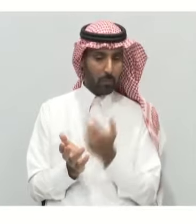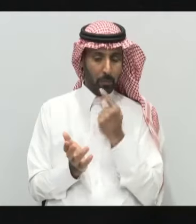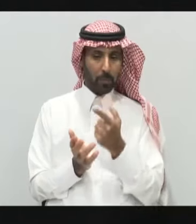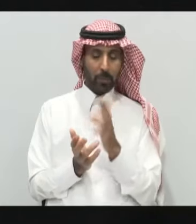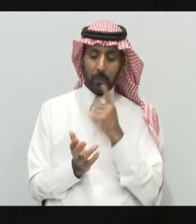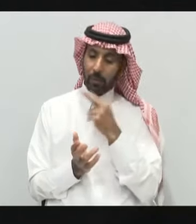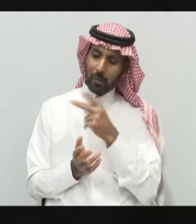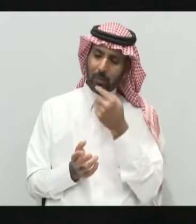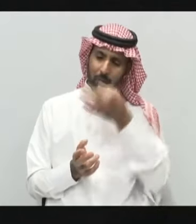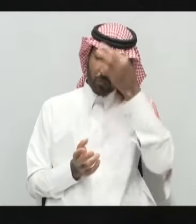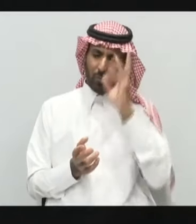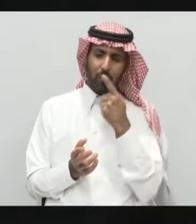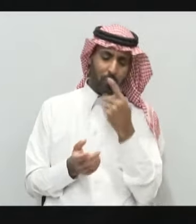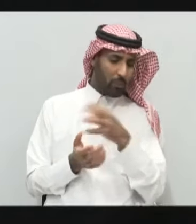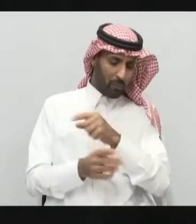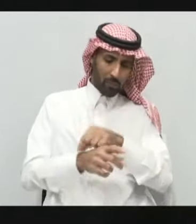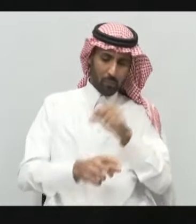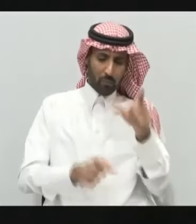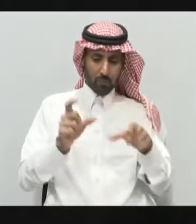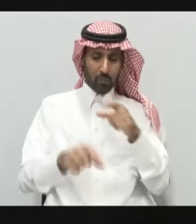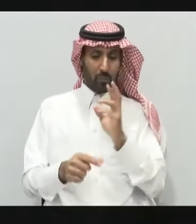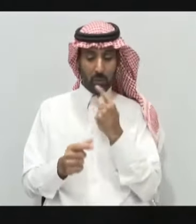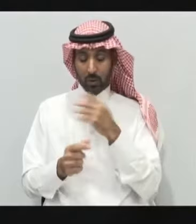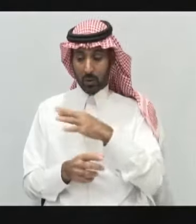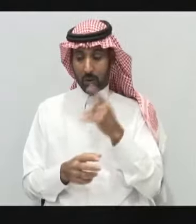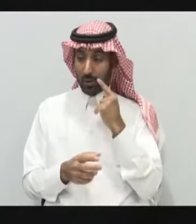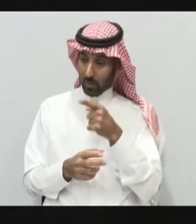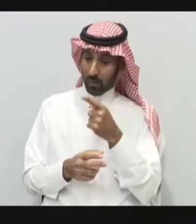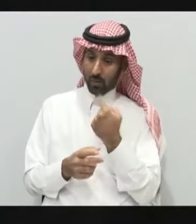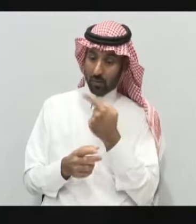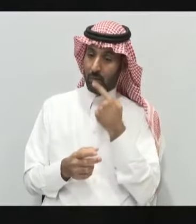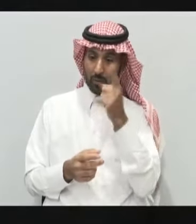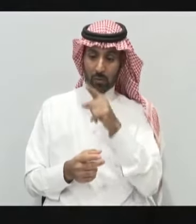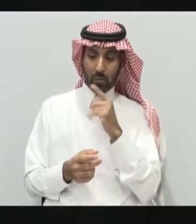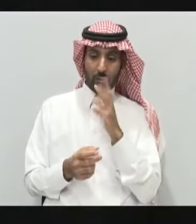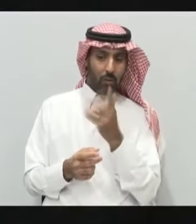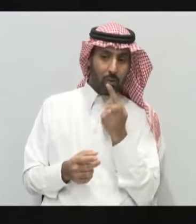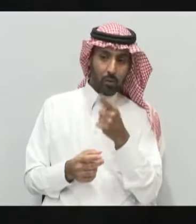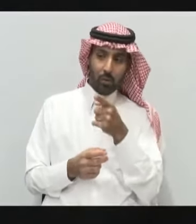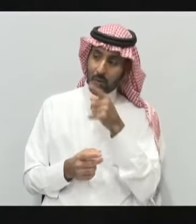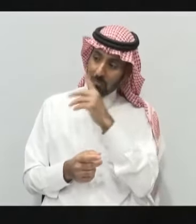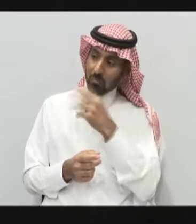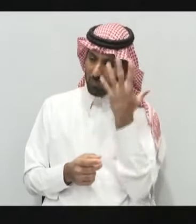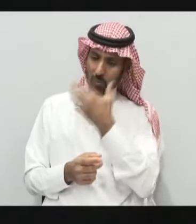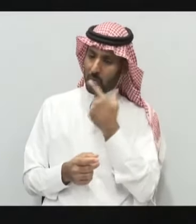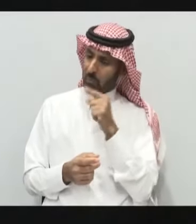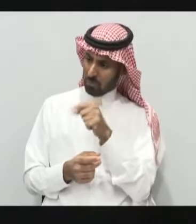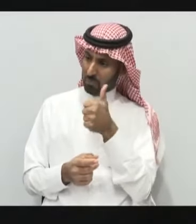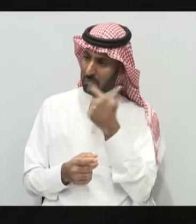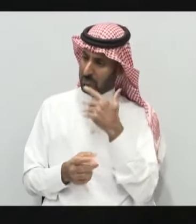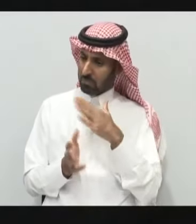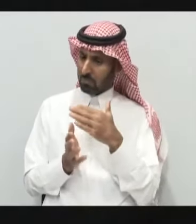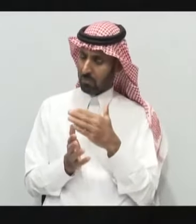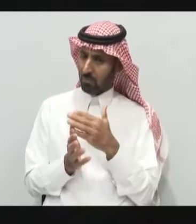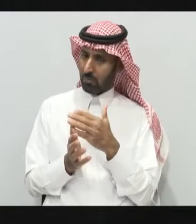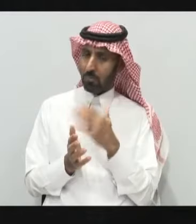a description of different people. When we said that, or when we have a question like, what does he like, or what does he look